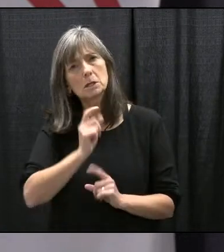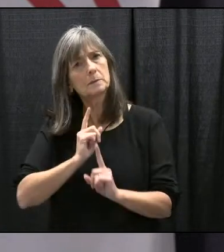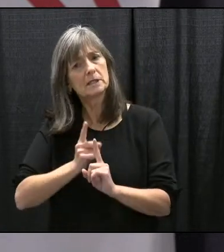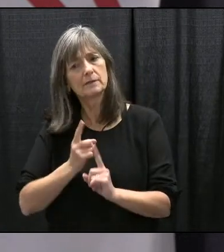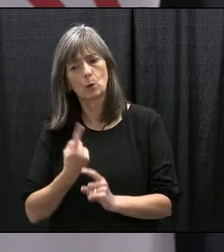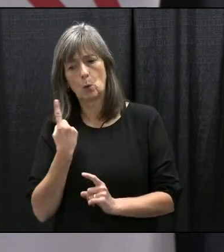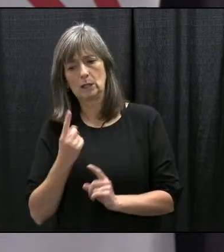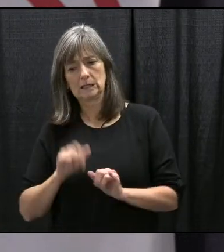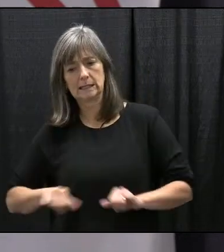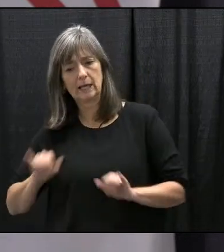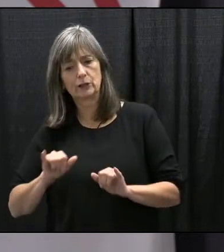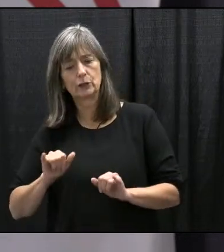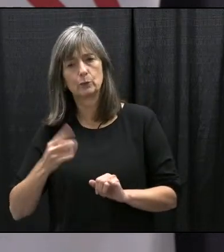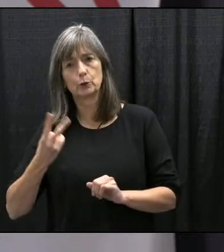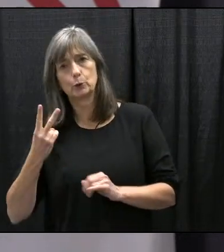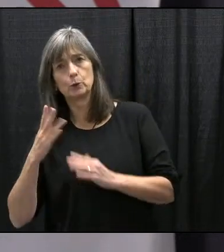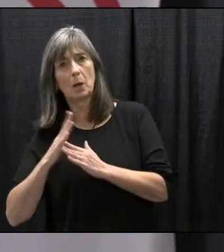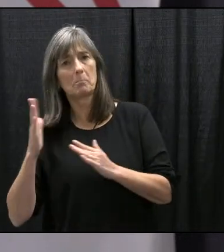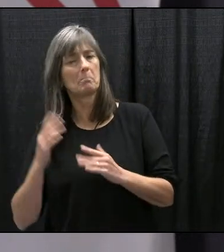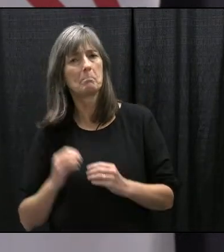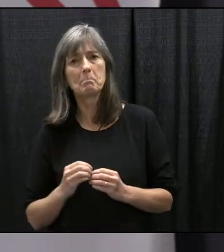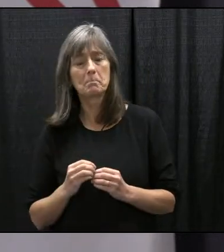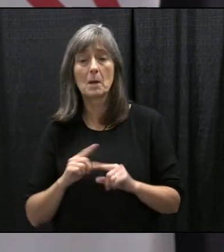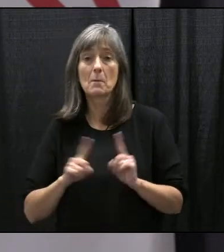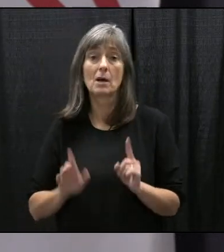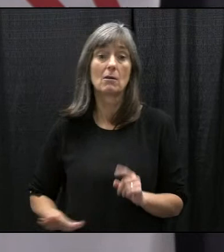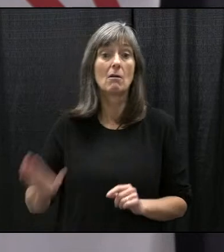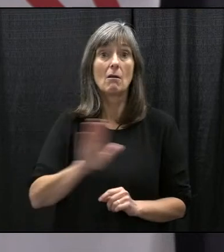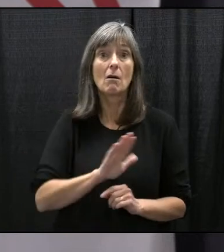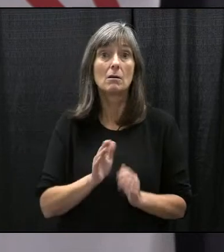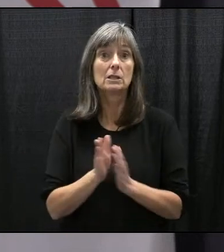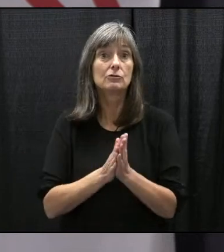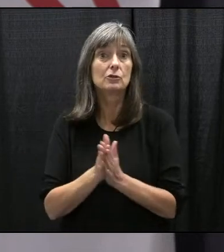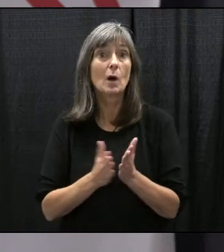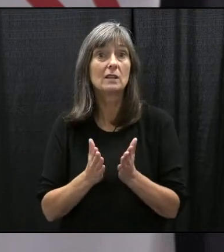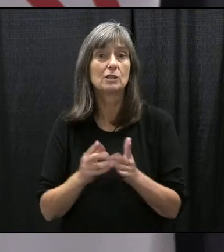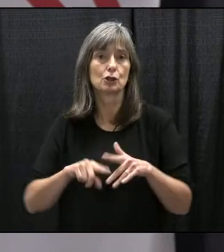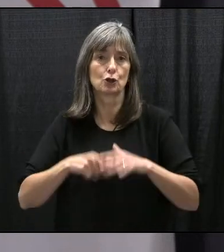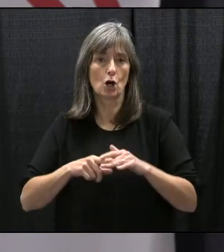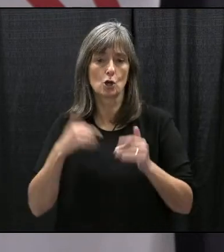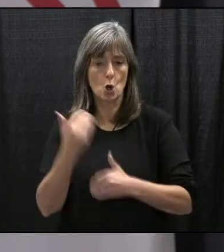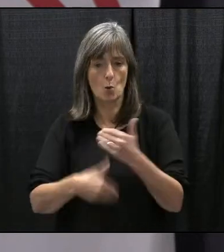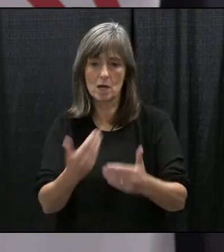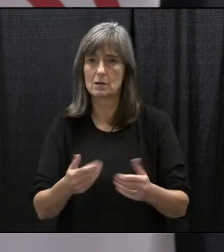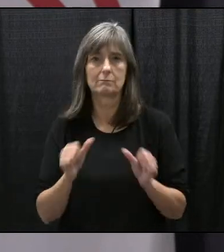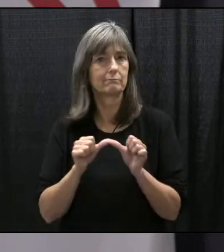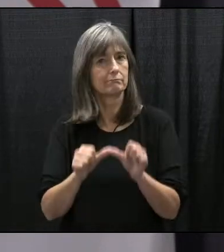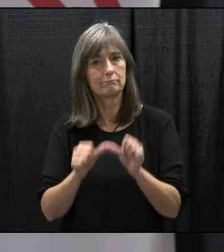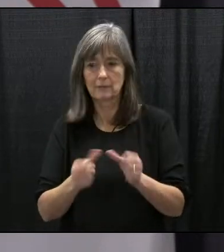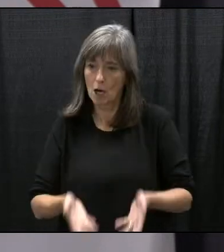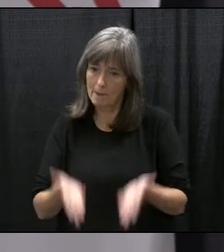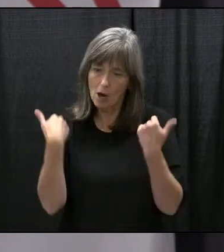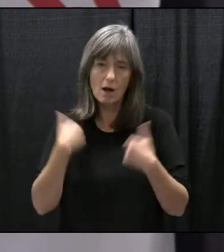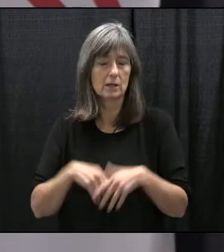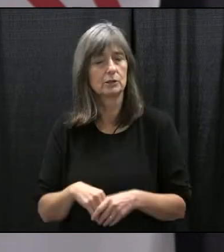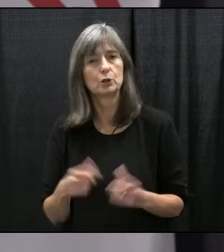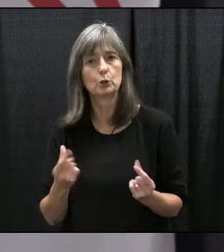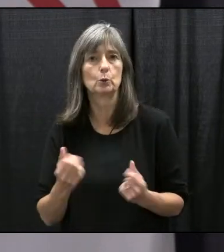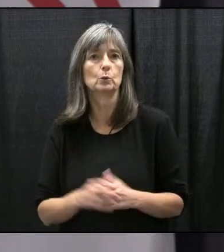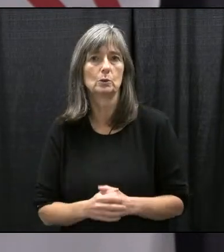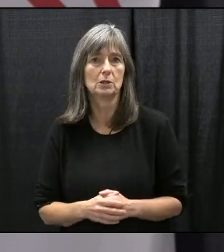standard. What people are interested in right across the board is that we get on with this legislation, and that we put in the